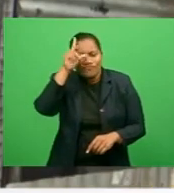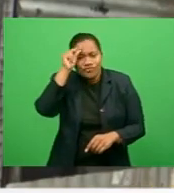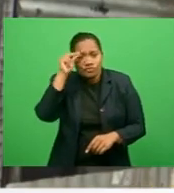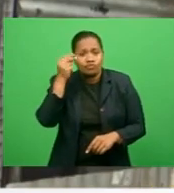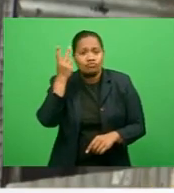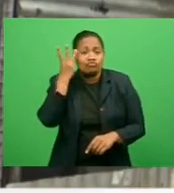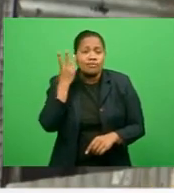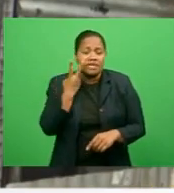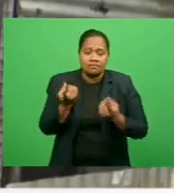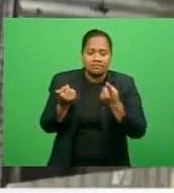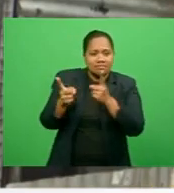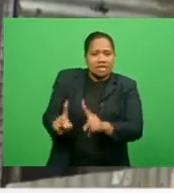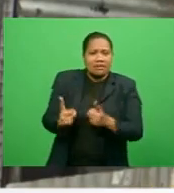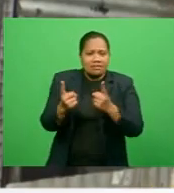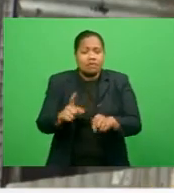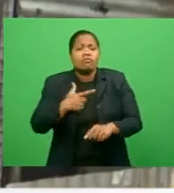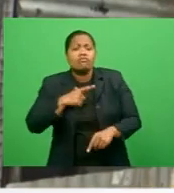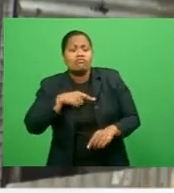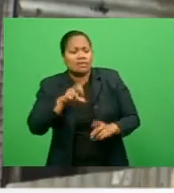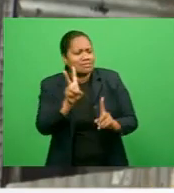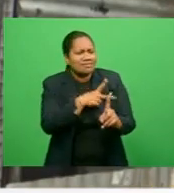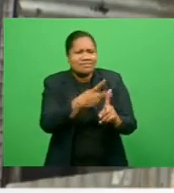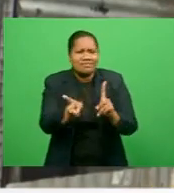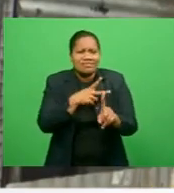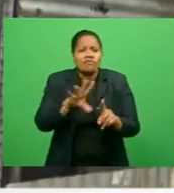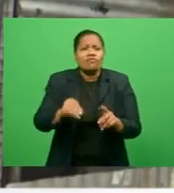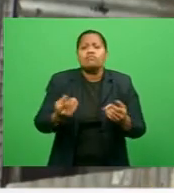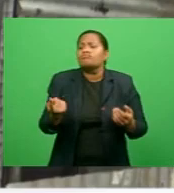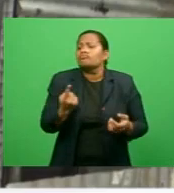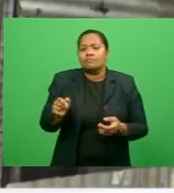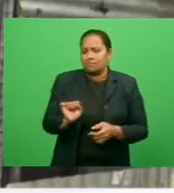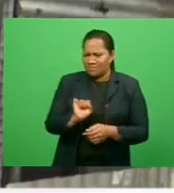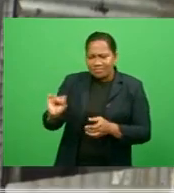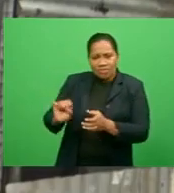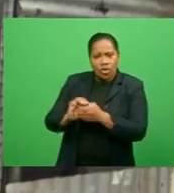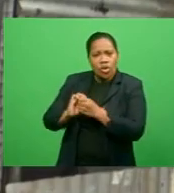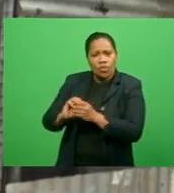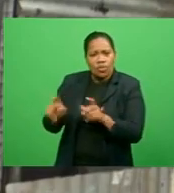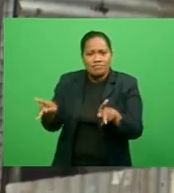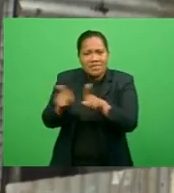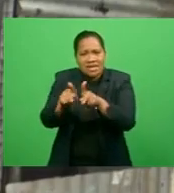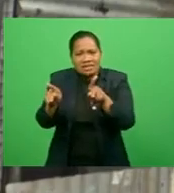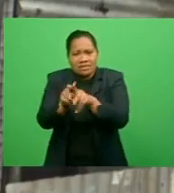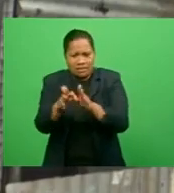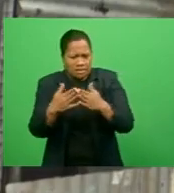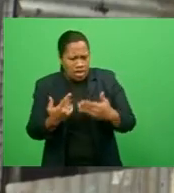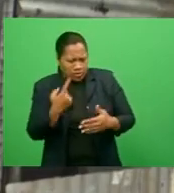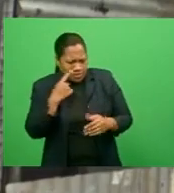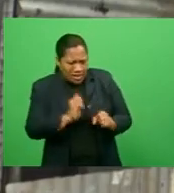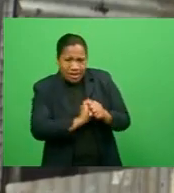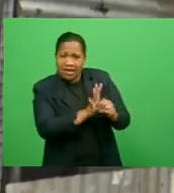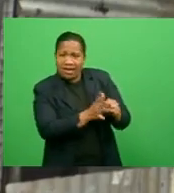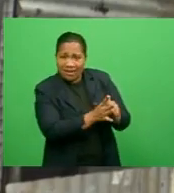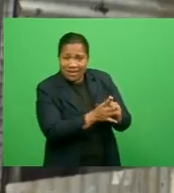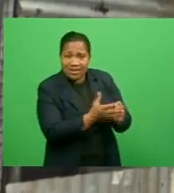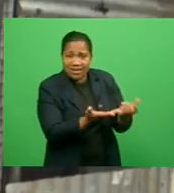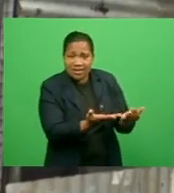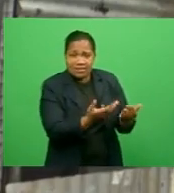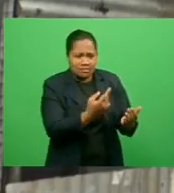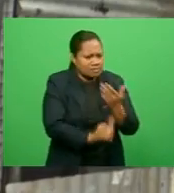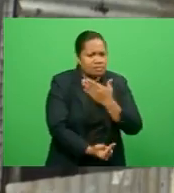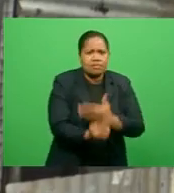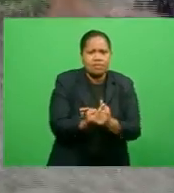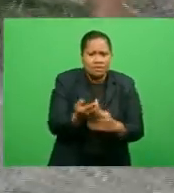violence committed by their intimate partners. And we see in the COVID context, this has taken a